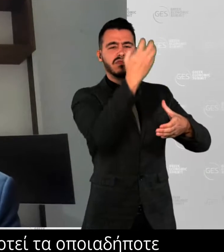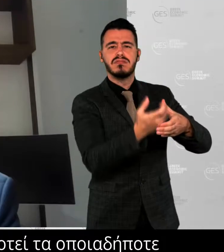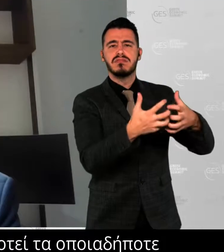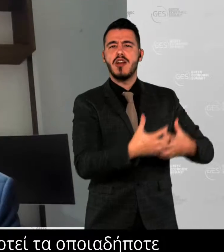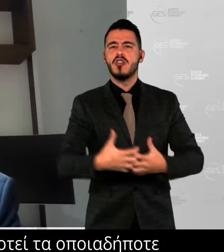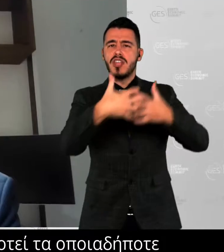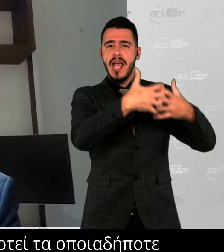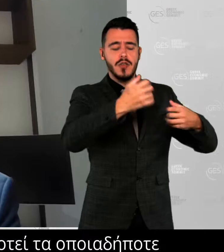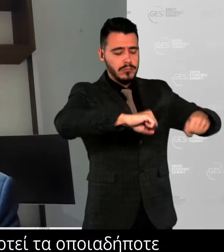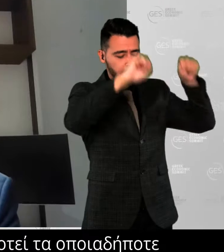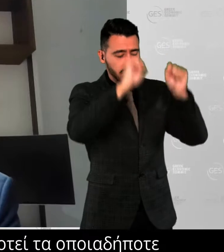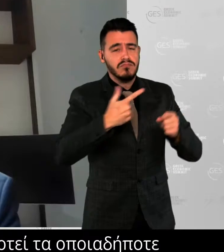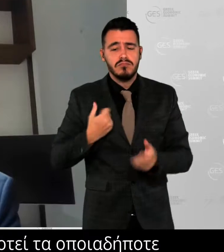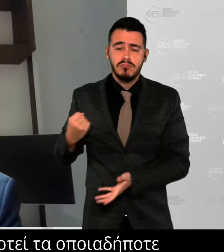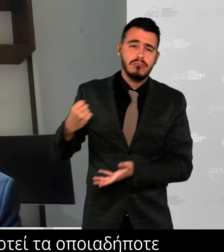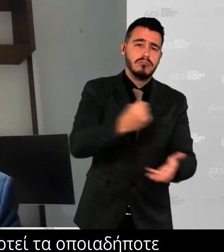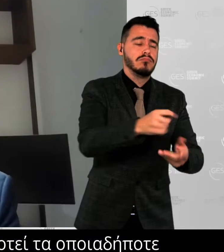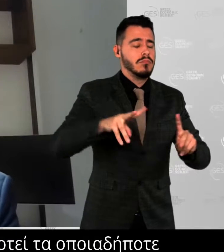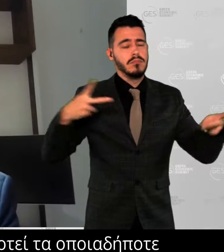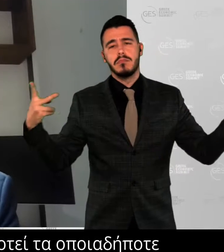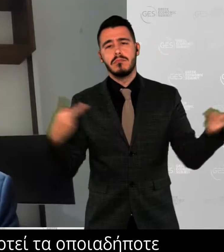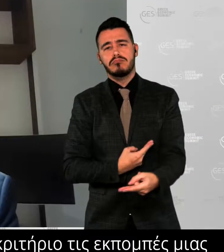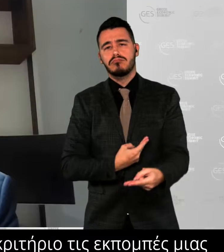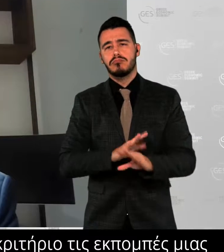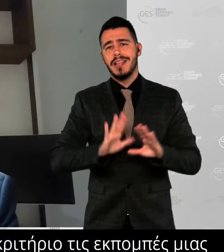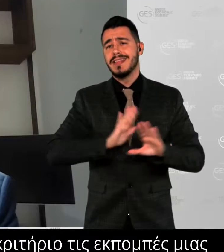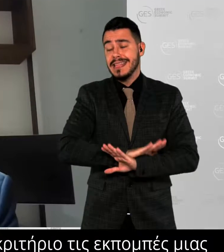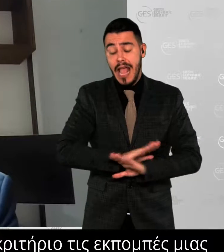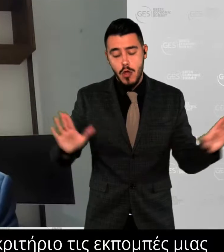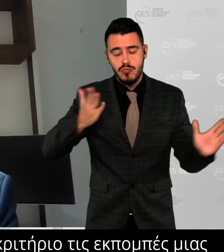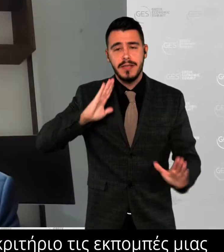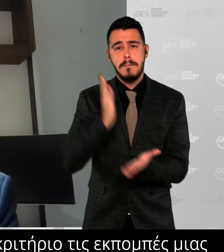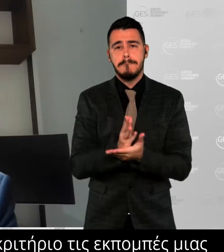Simon, welcome. It's a great honor to have you with us today.